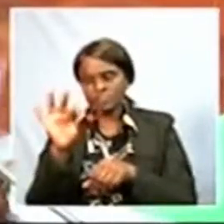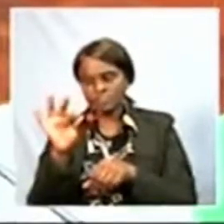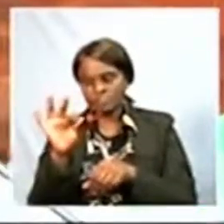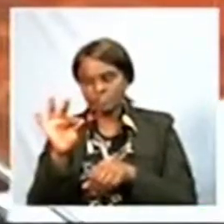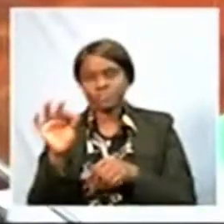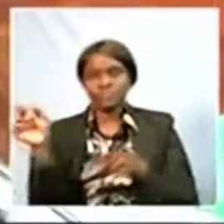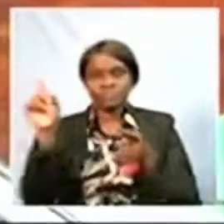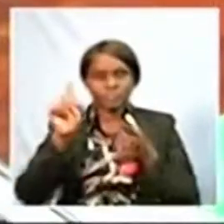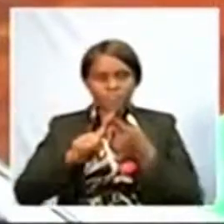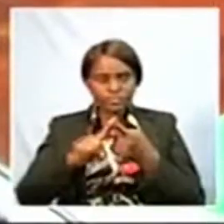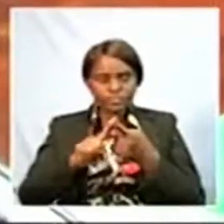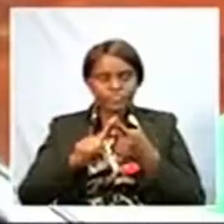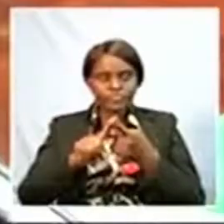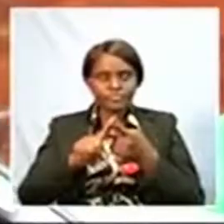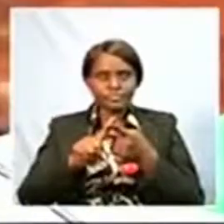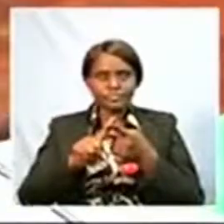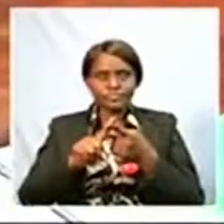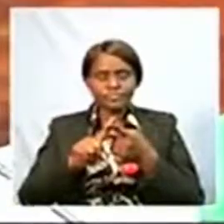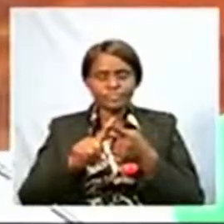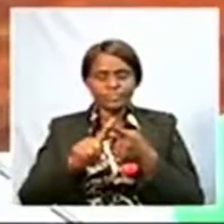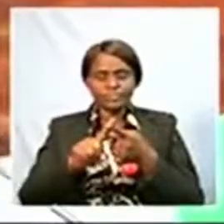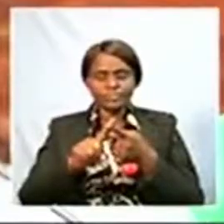up to